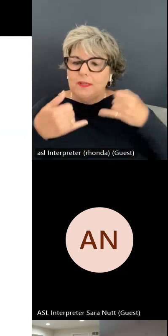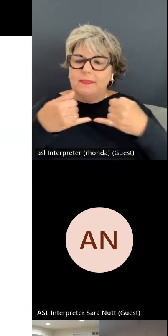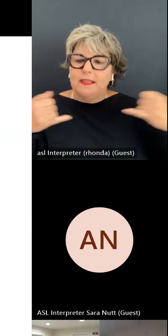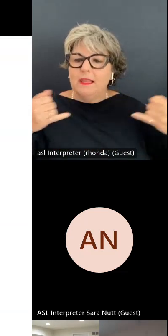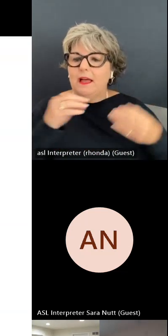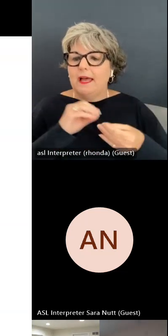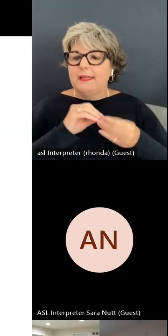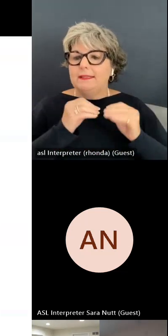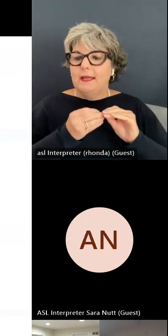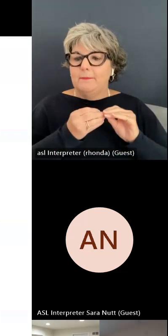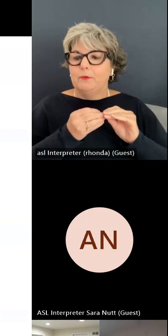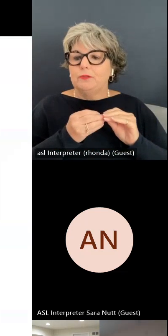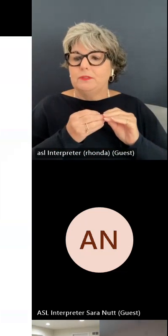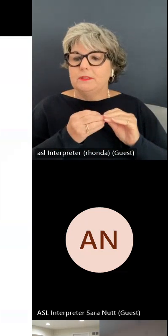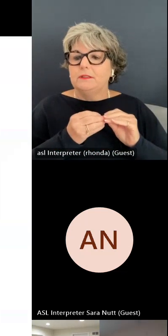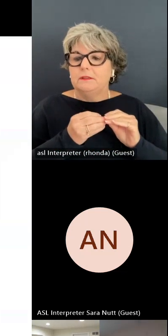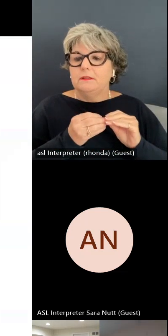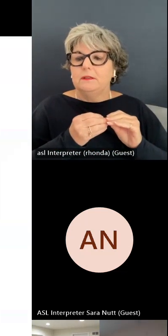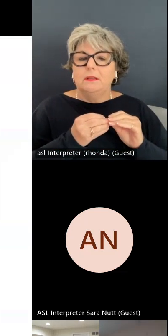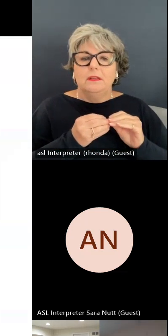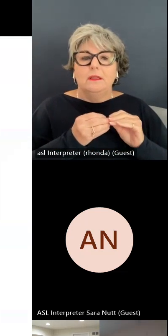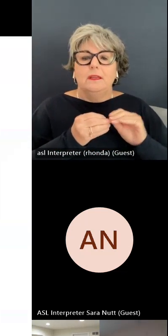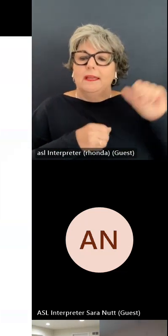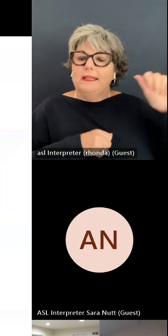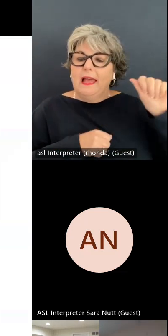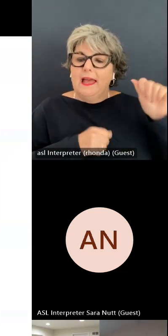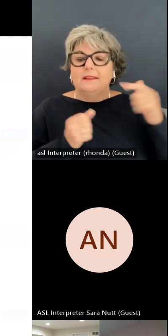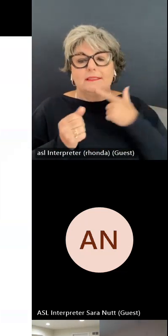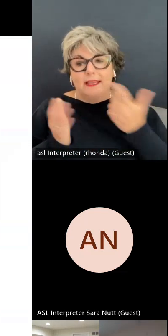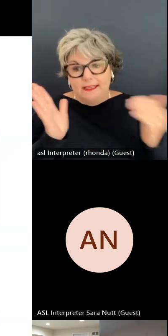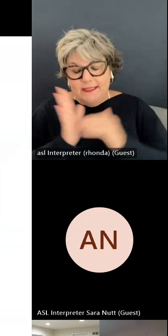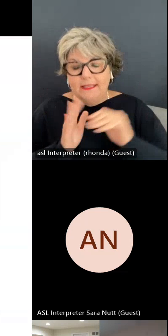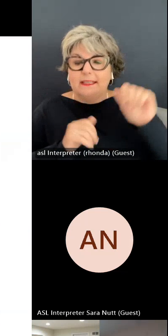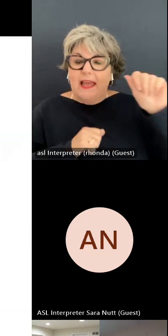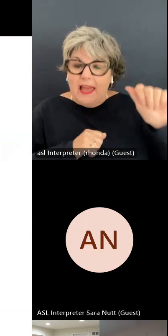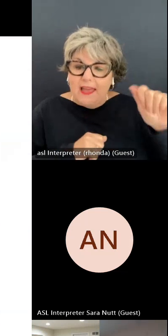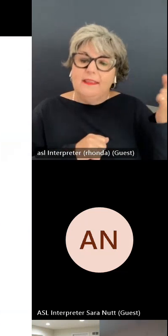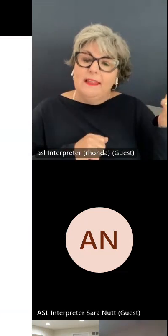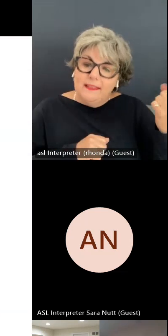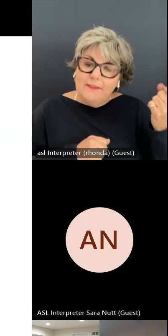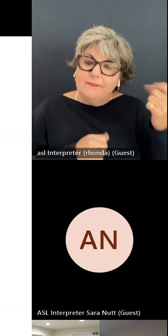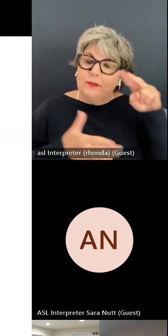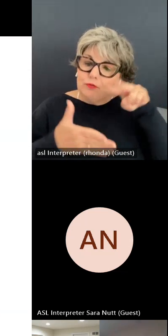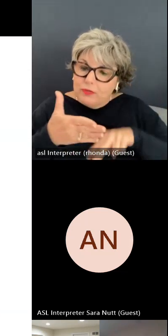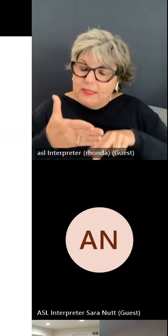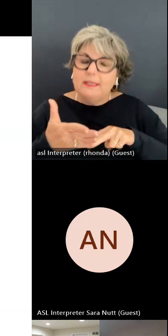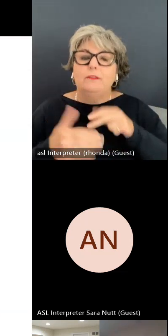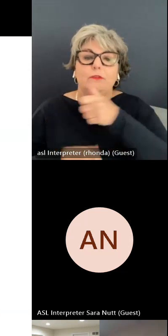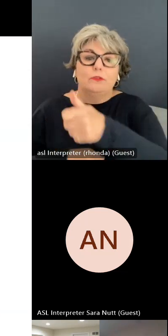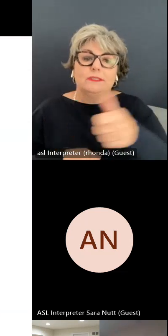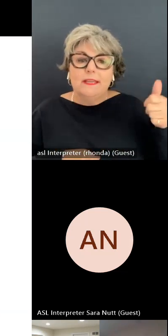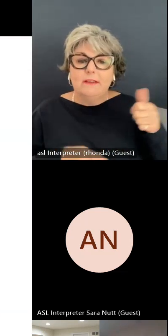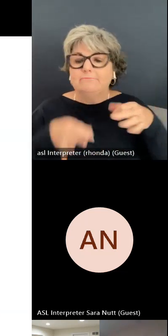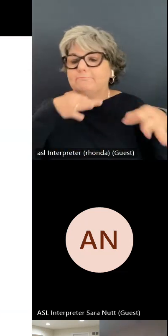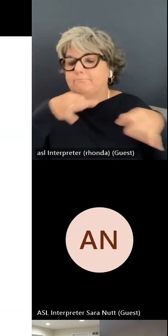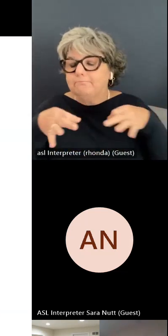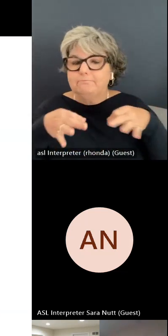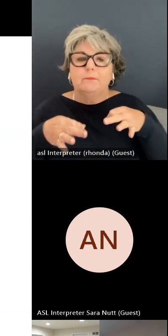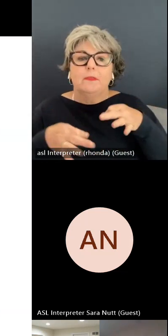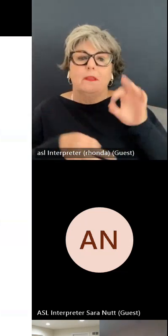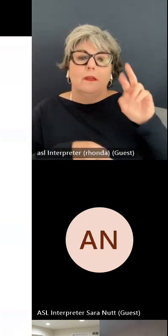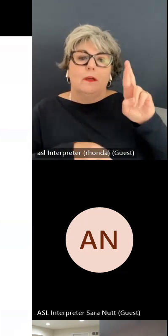And again, in A11, I'm repeating myself verbatim. And this shows all the detailed things. We've talked about